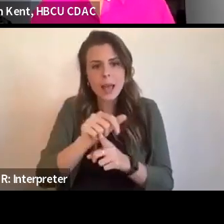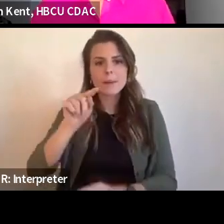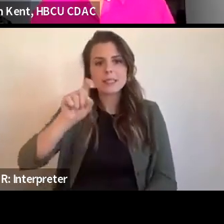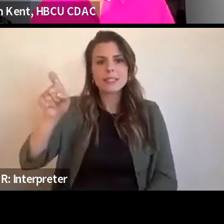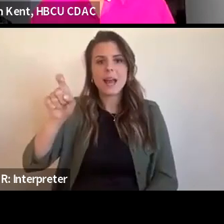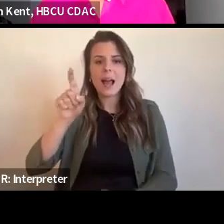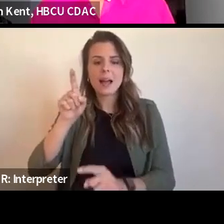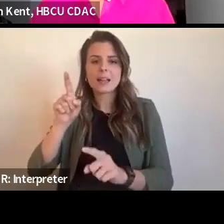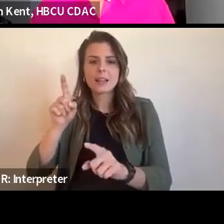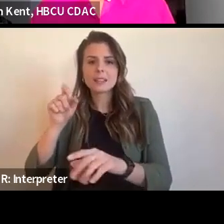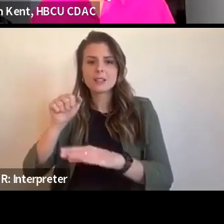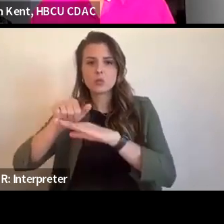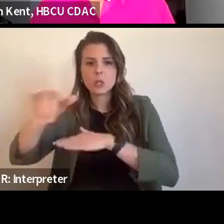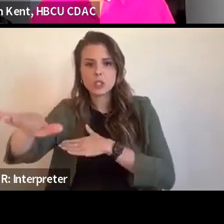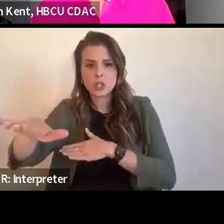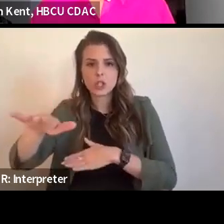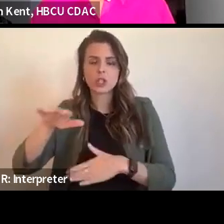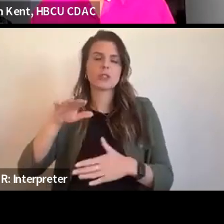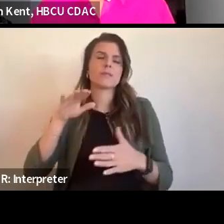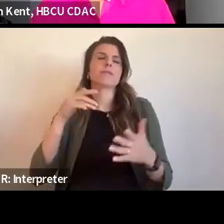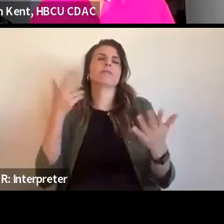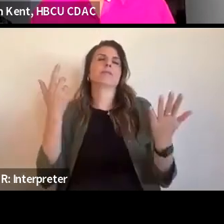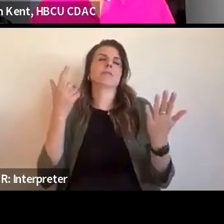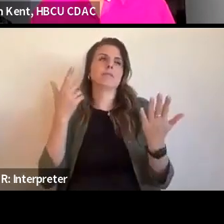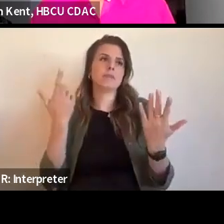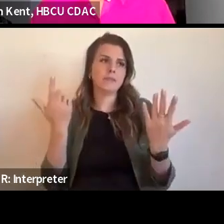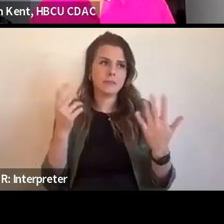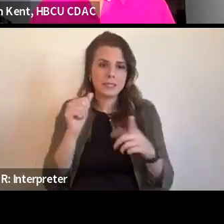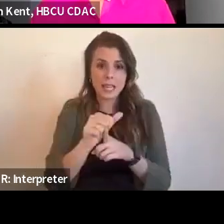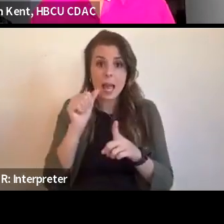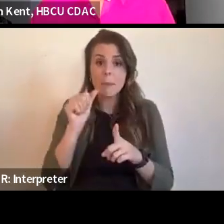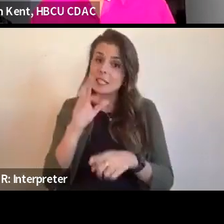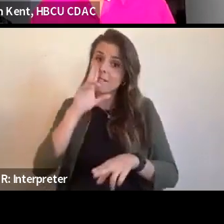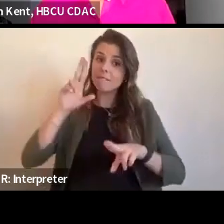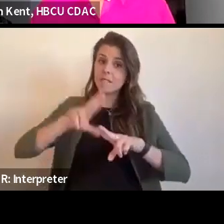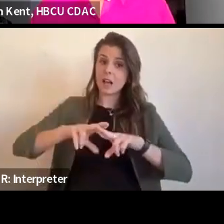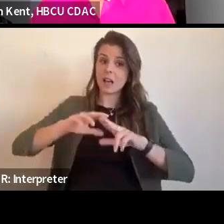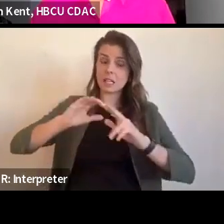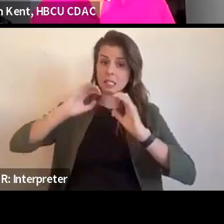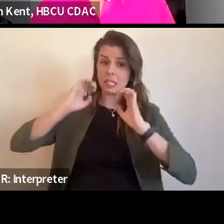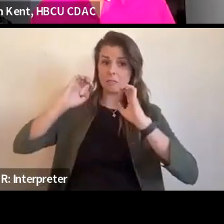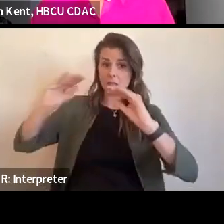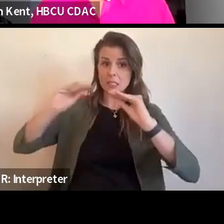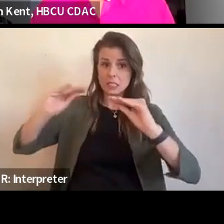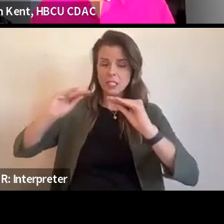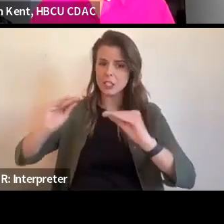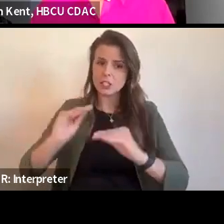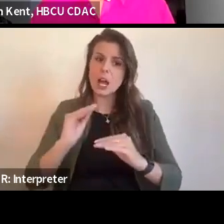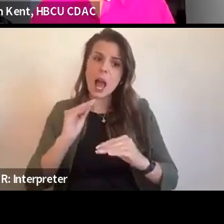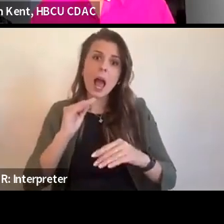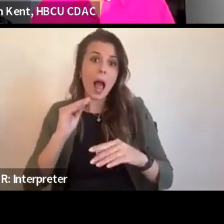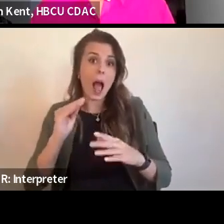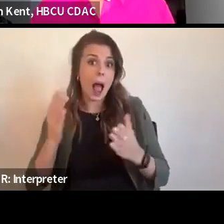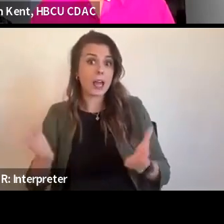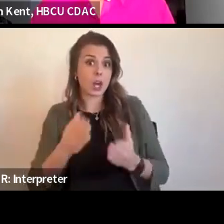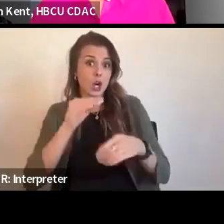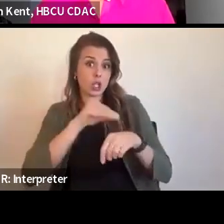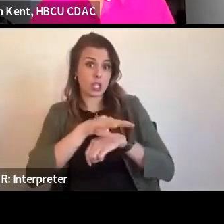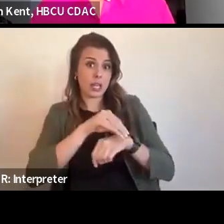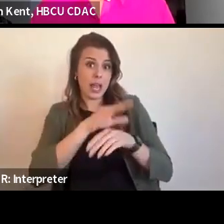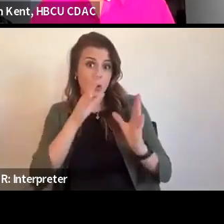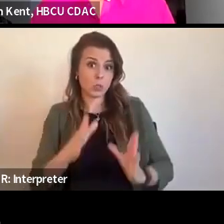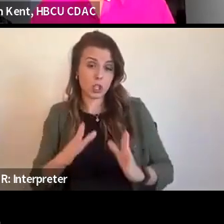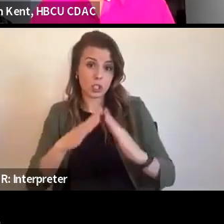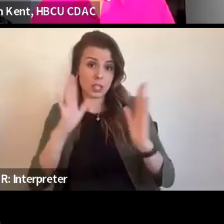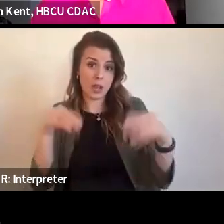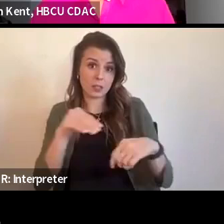it's kind of a fun way to educate people. And I would encourage housing counselors just to have them easily to download an